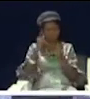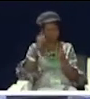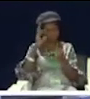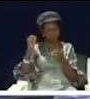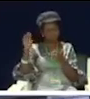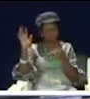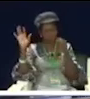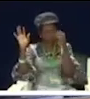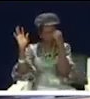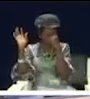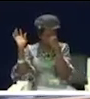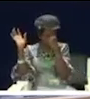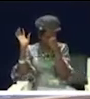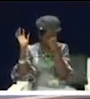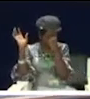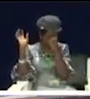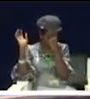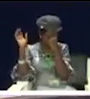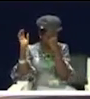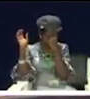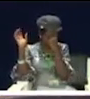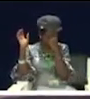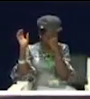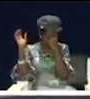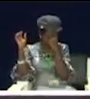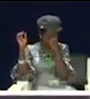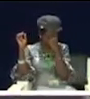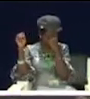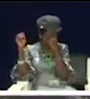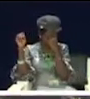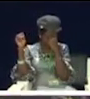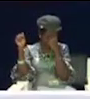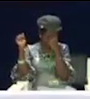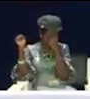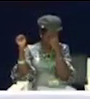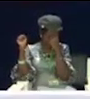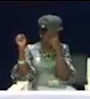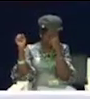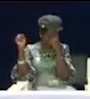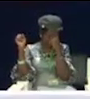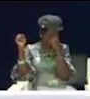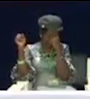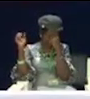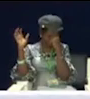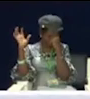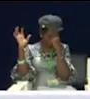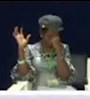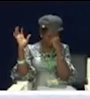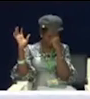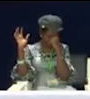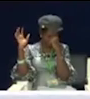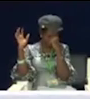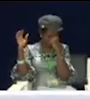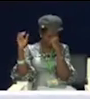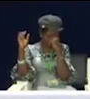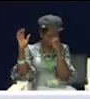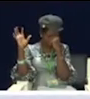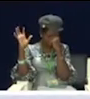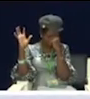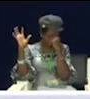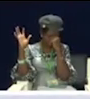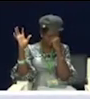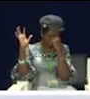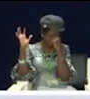Brethren, intercede for each and every one of them. That the Savior will come down